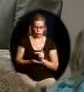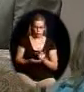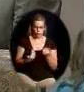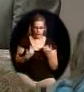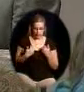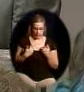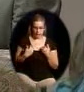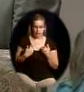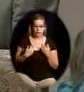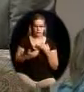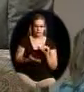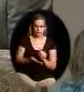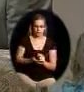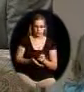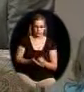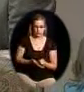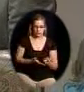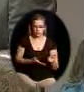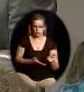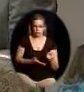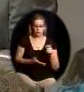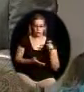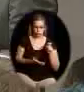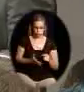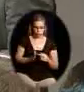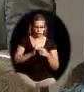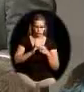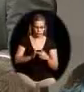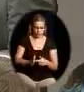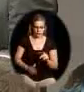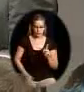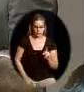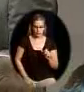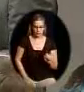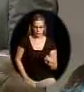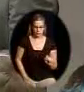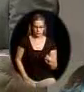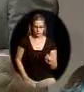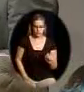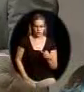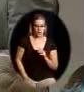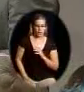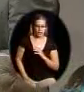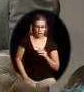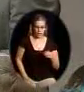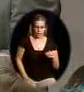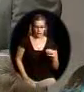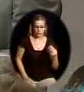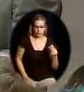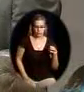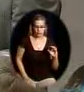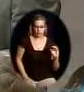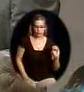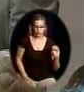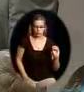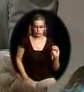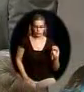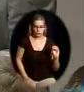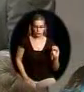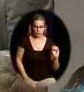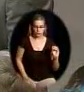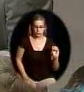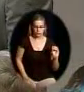that provision taken out, and it should reflect Kansas, that it'll be governed by Kansas law.